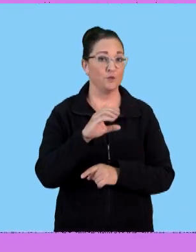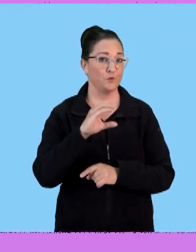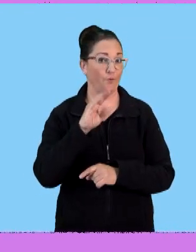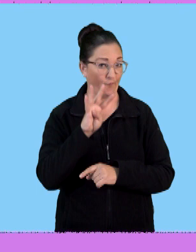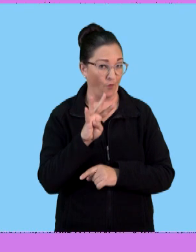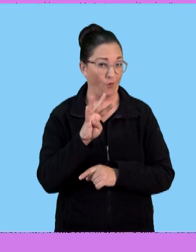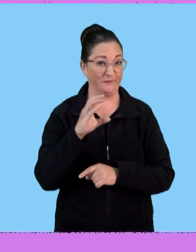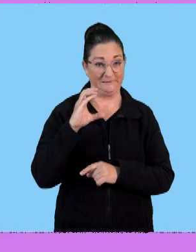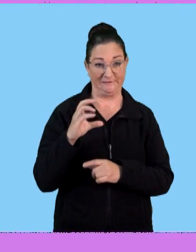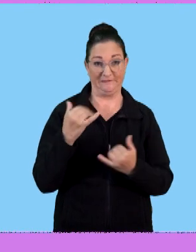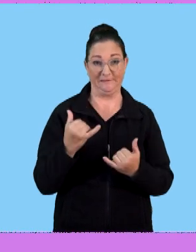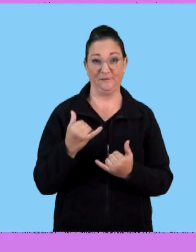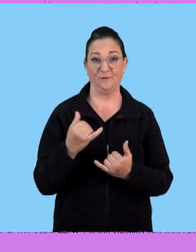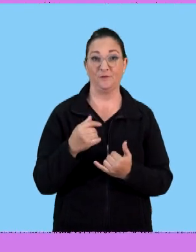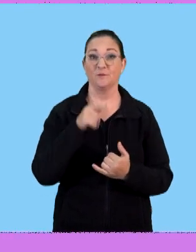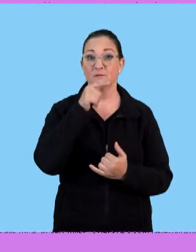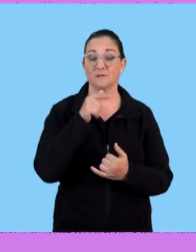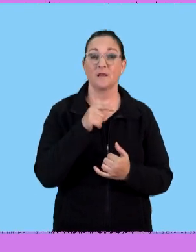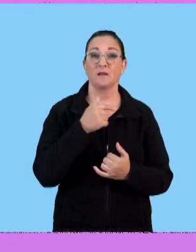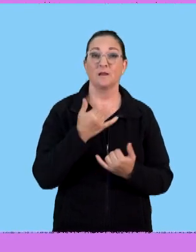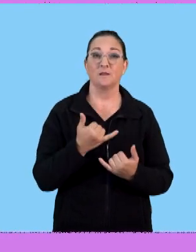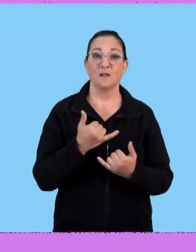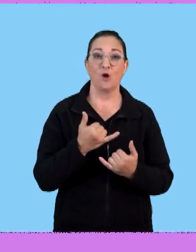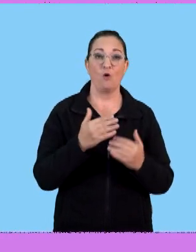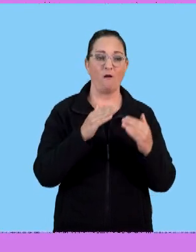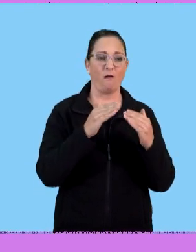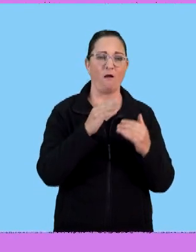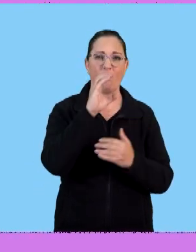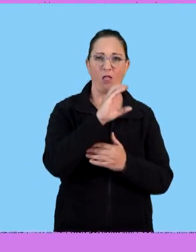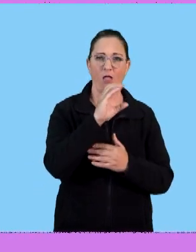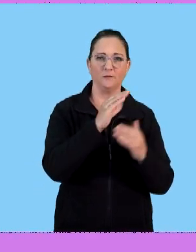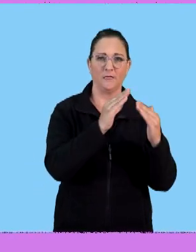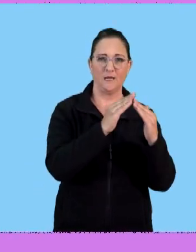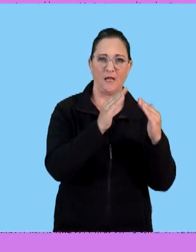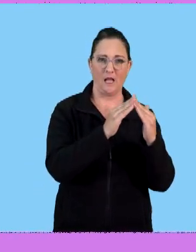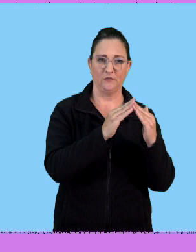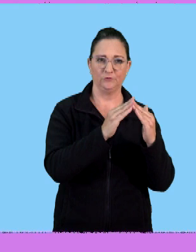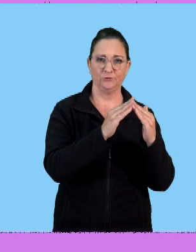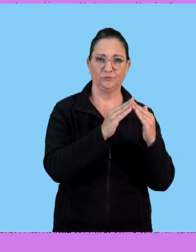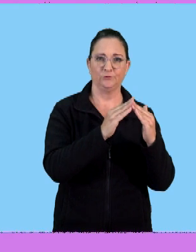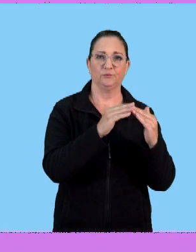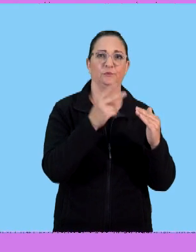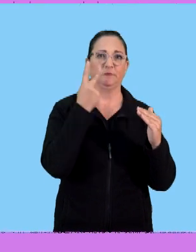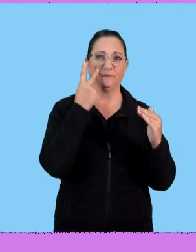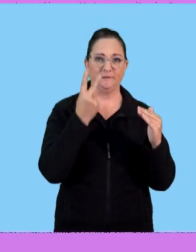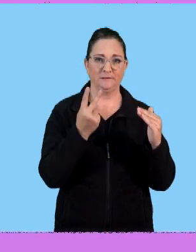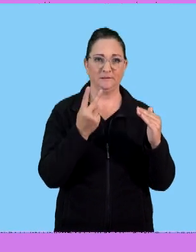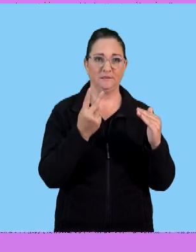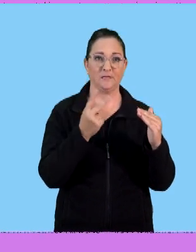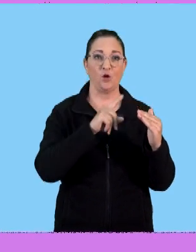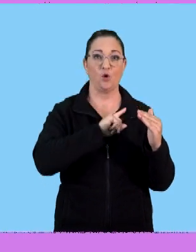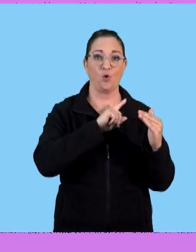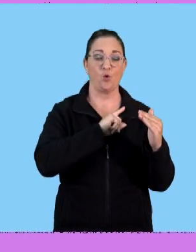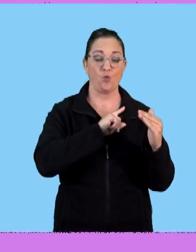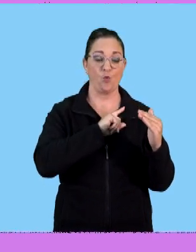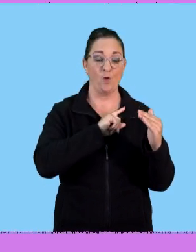Here we are saying determine the length, right, in meters of Carlton's house if the total length of the bird